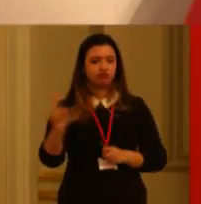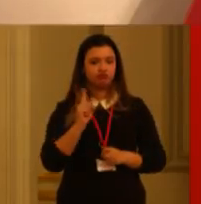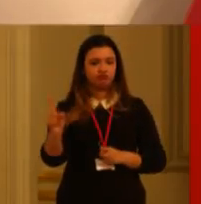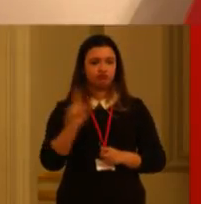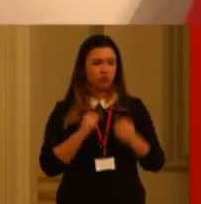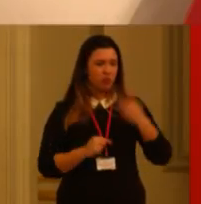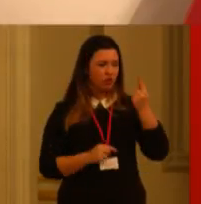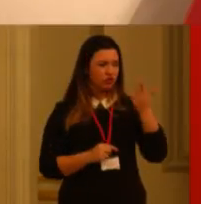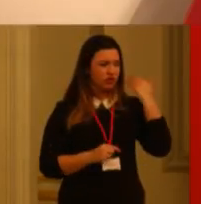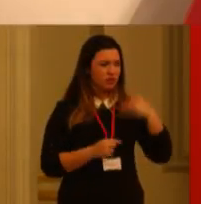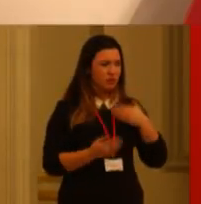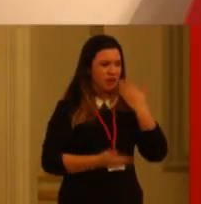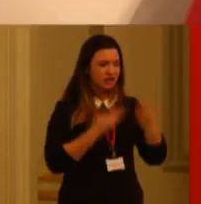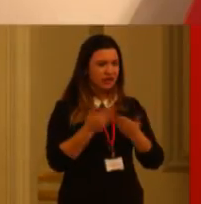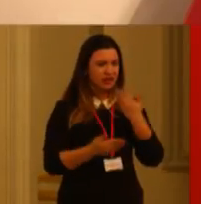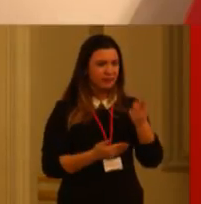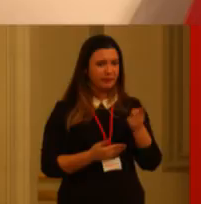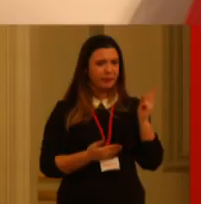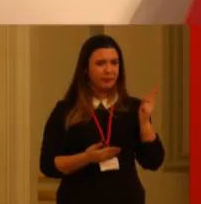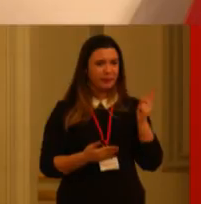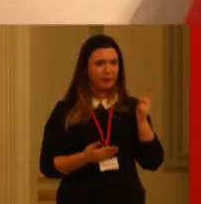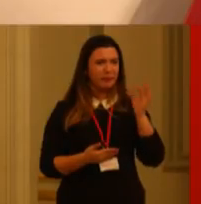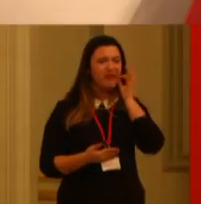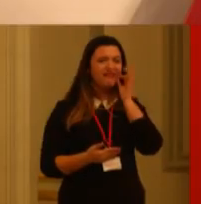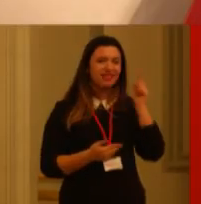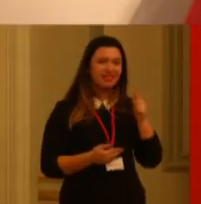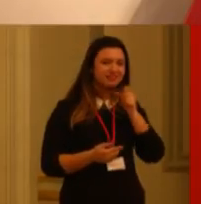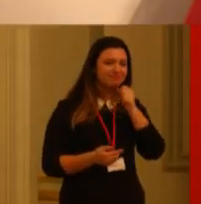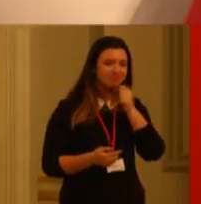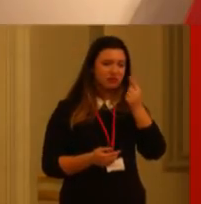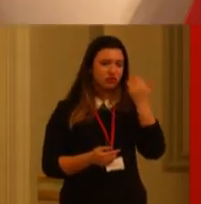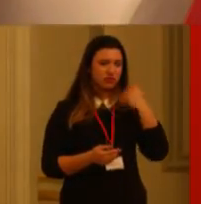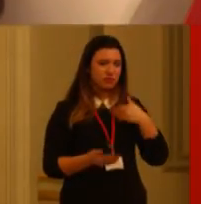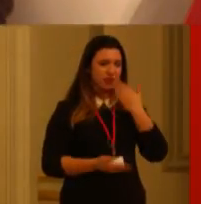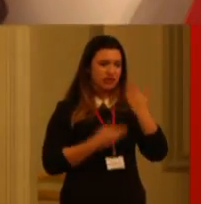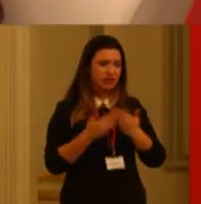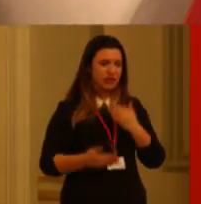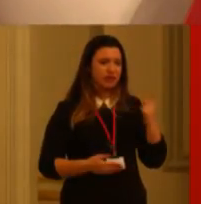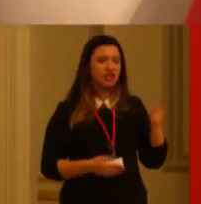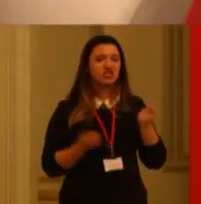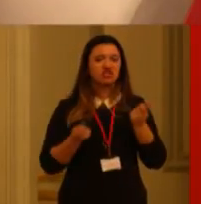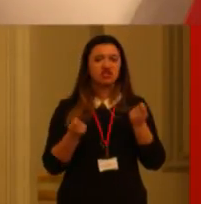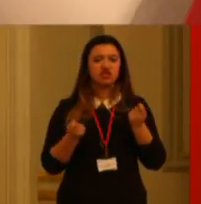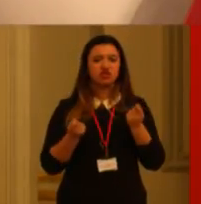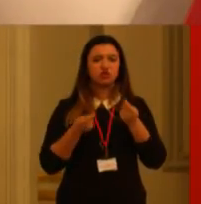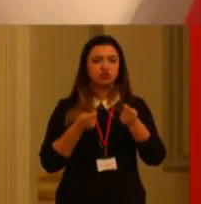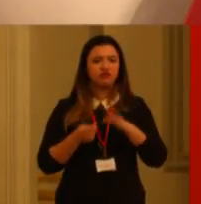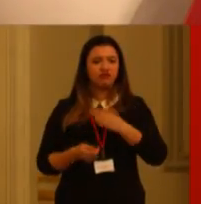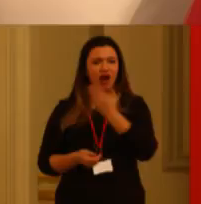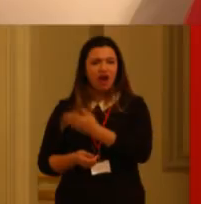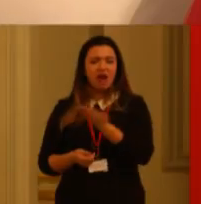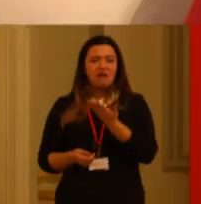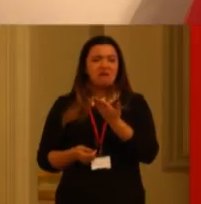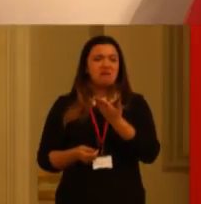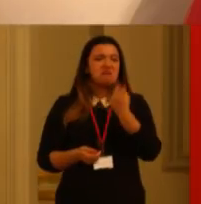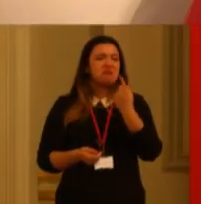are insurance classes offered. And as Batuhan mentioned during the previous panel discussion, there are